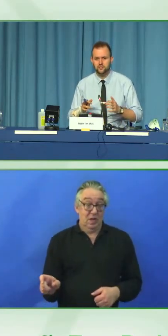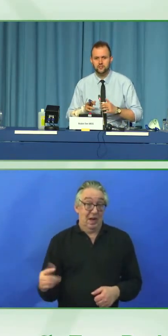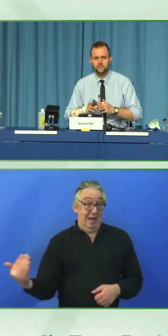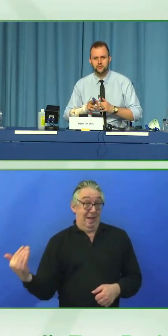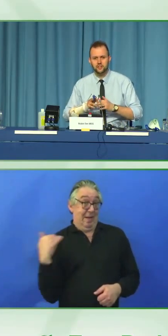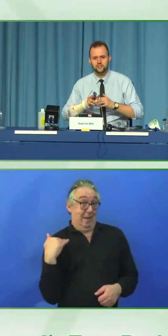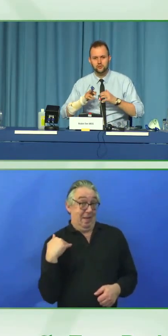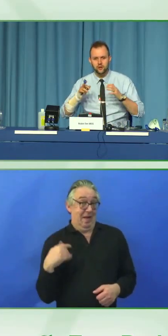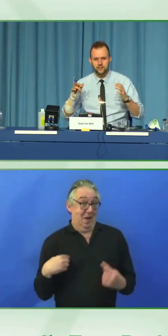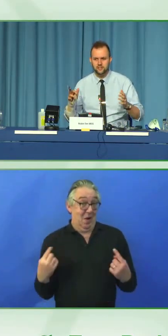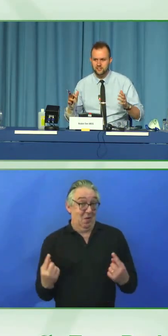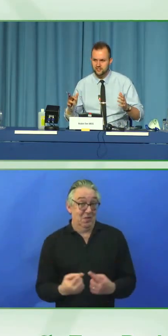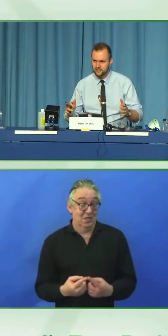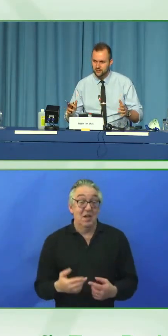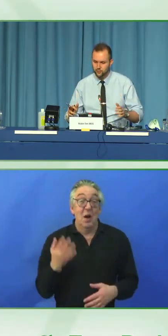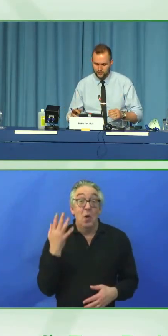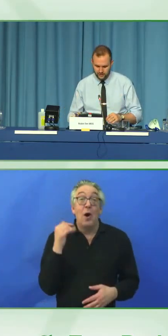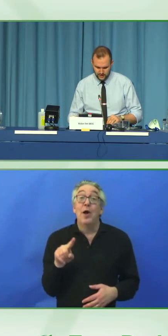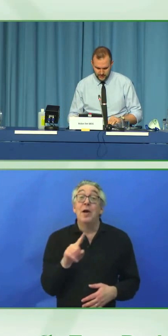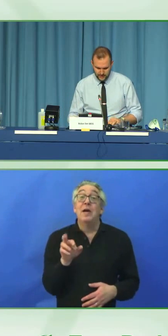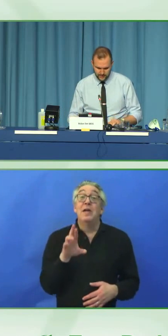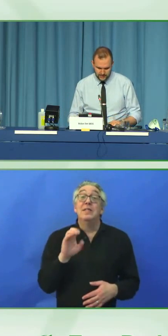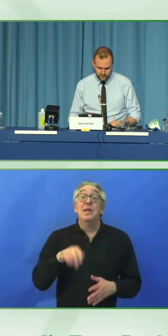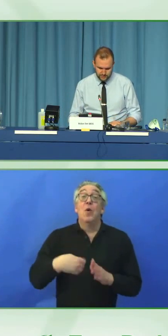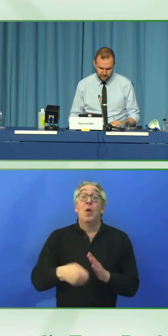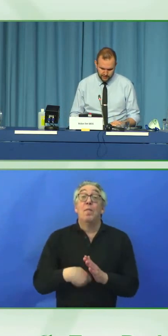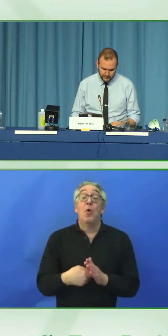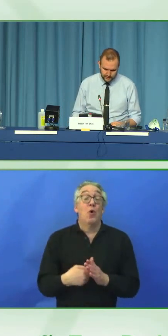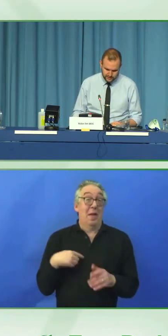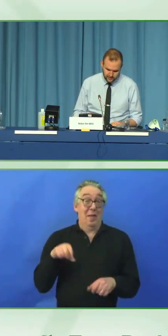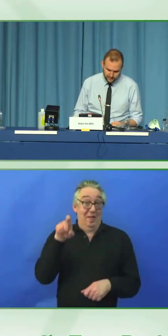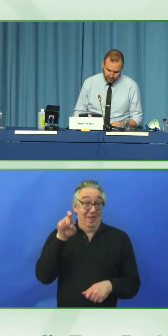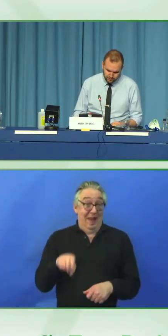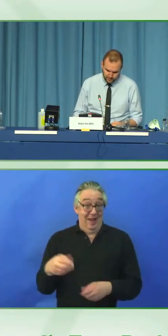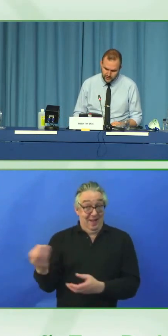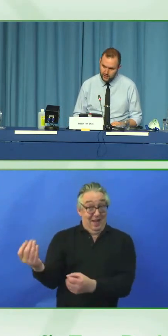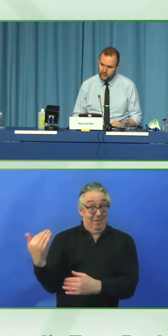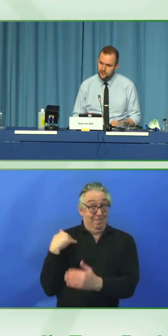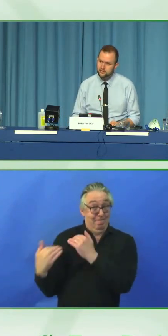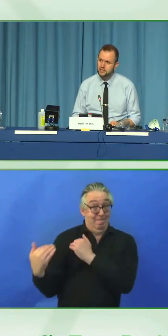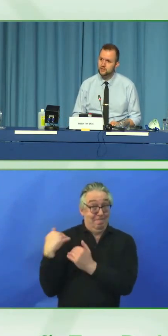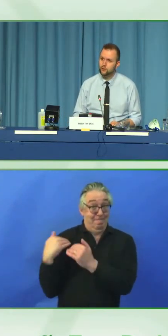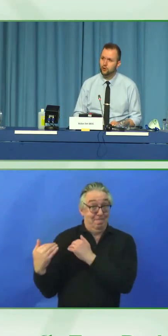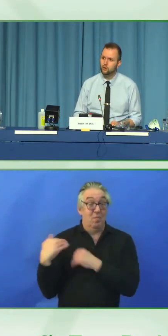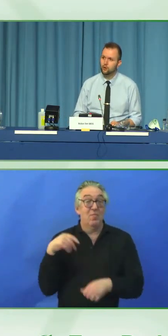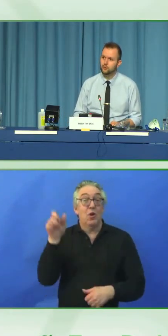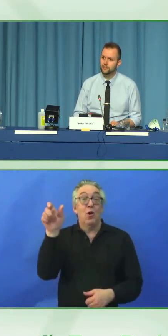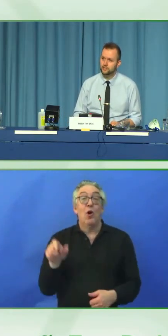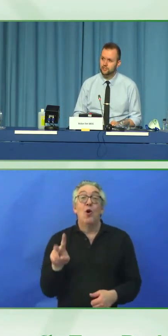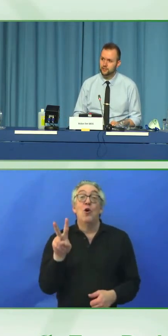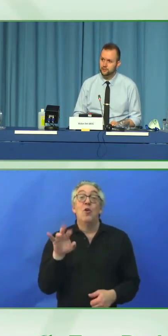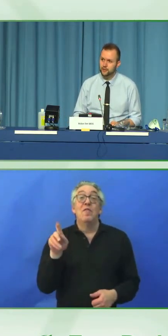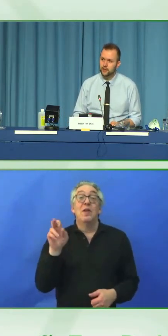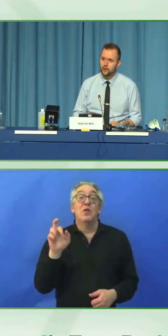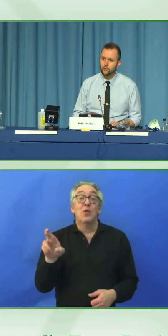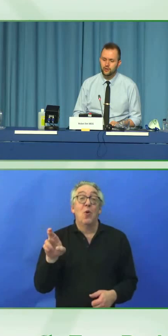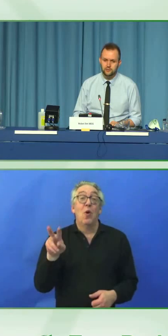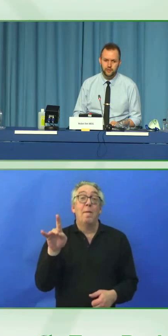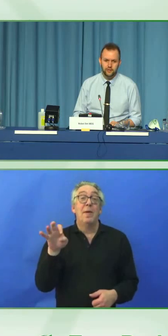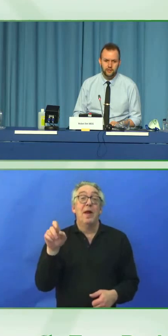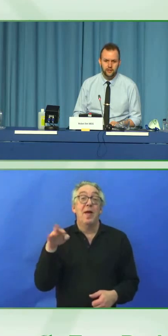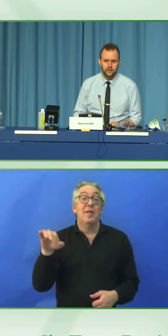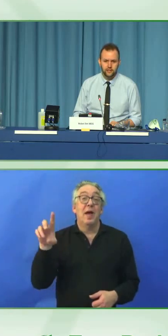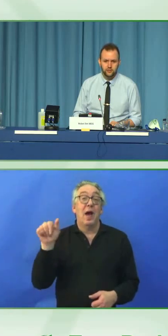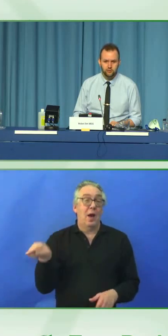Zero Project is only as strong as its network, and that specifically is Victor Pineda and the Cities for All Global Initiative, who